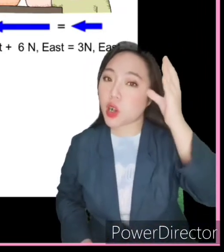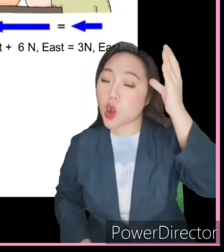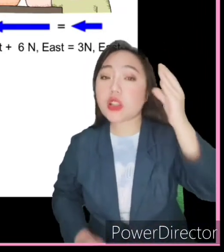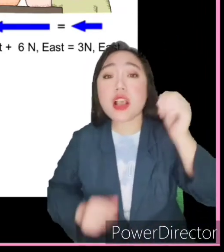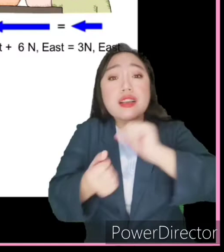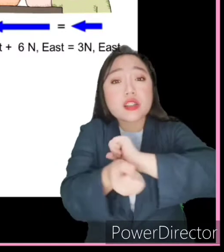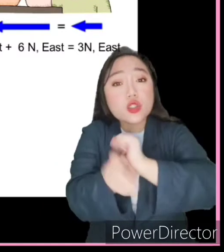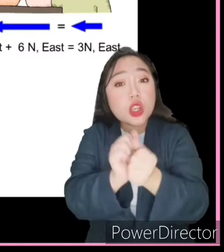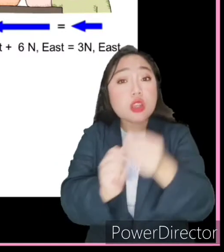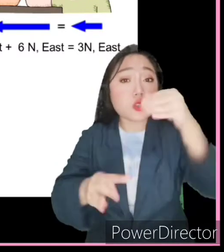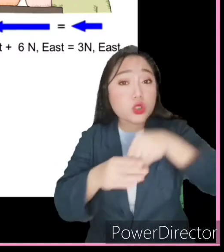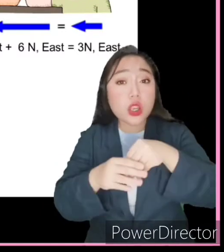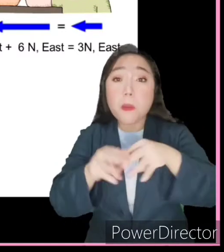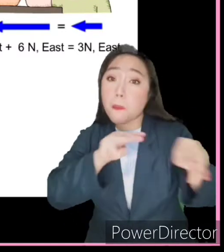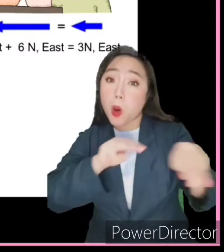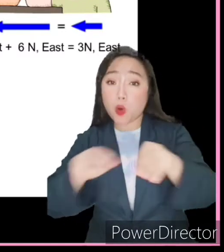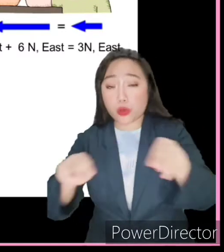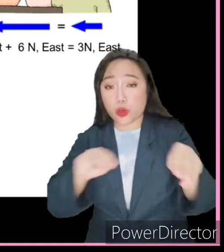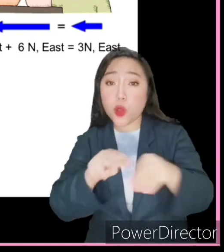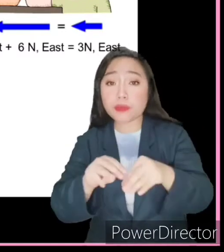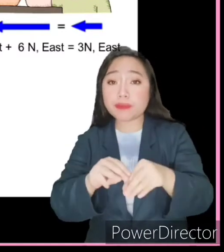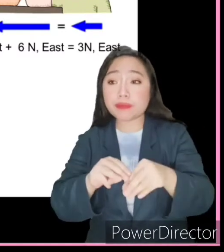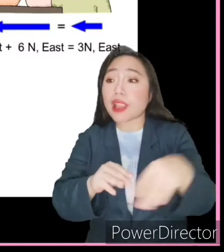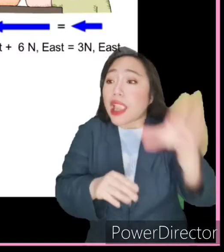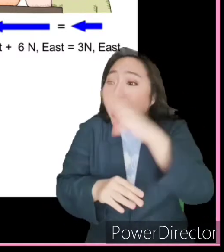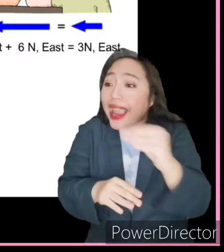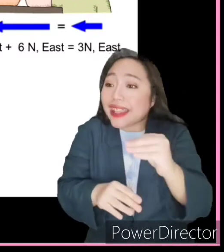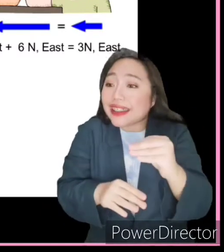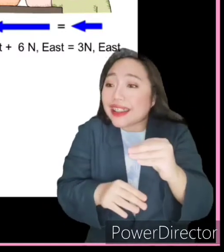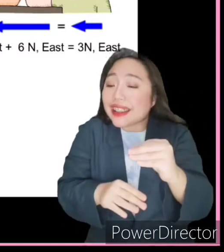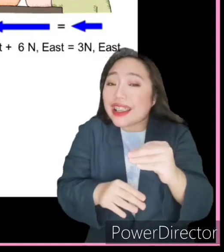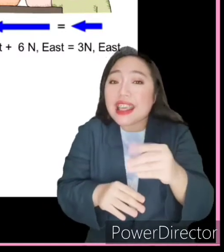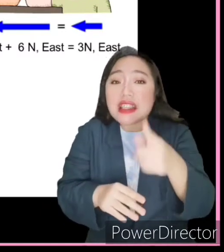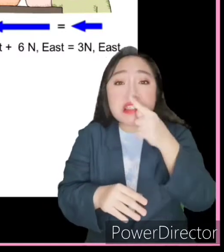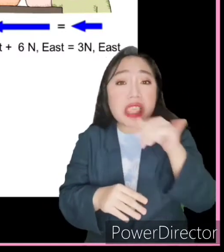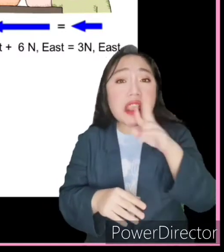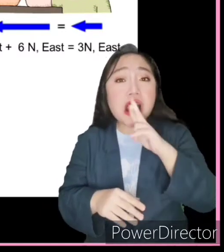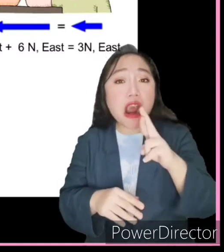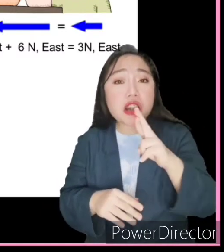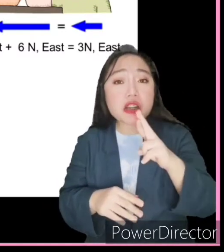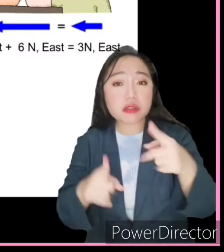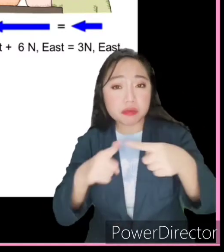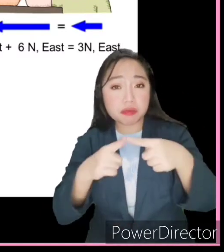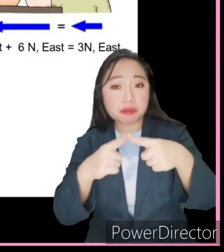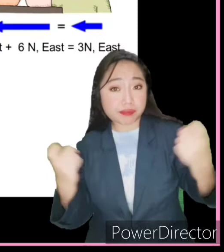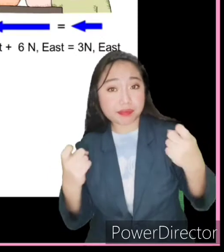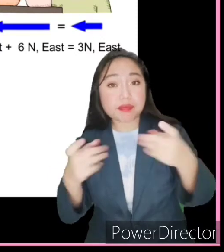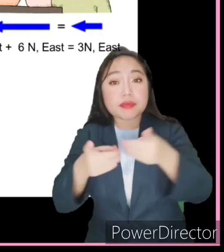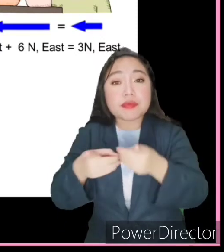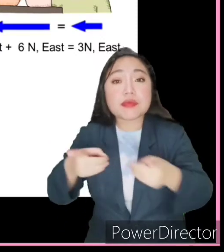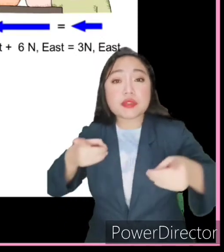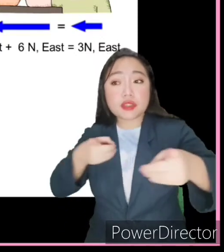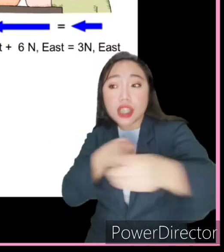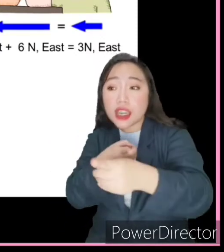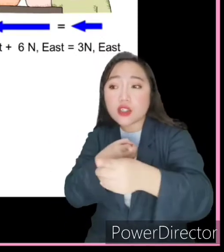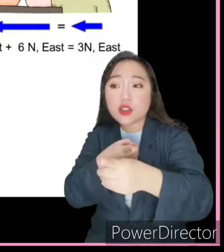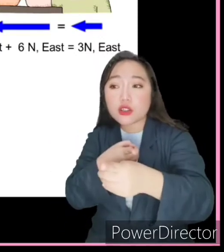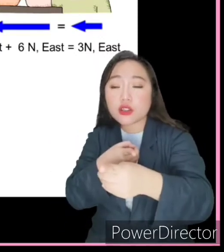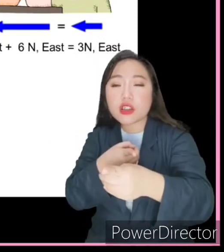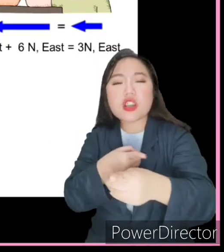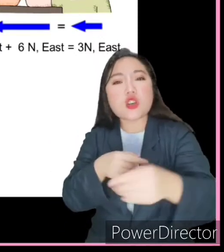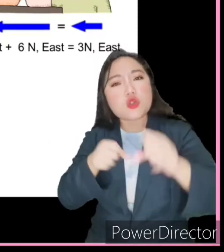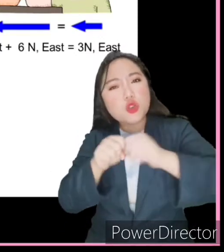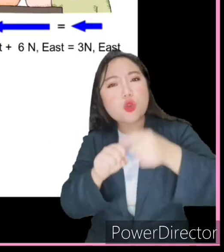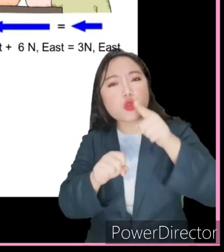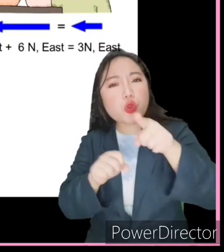always cause changes in motion, and they are opposite in